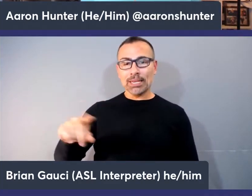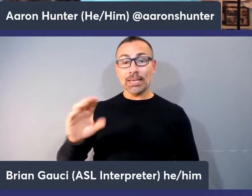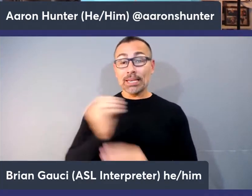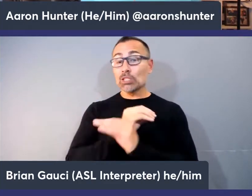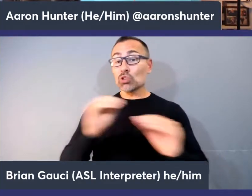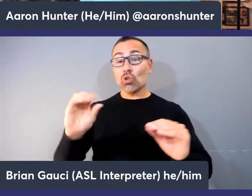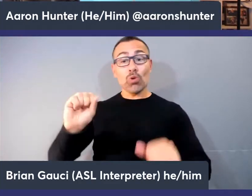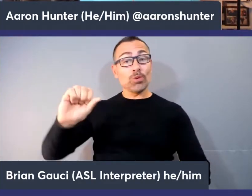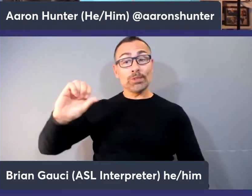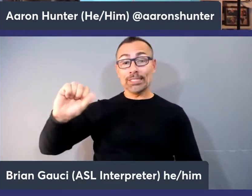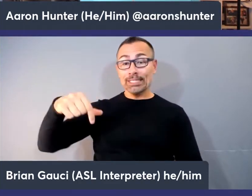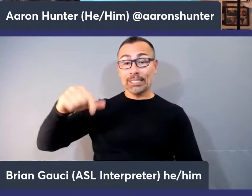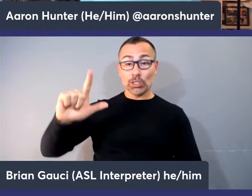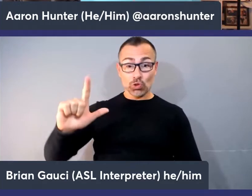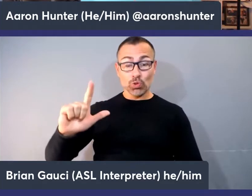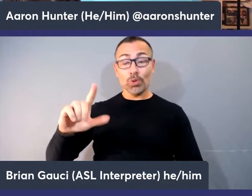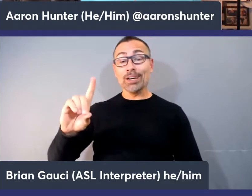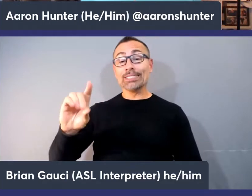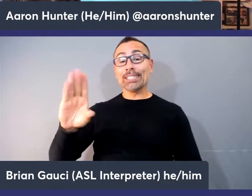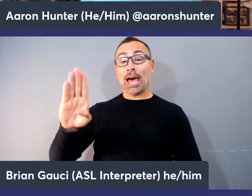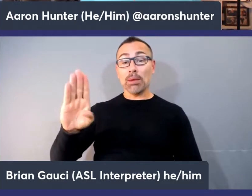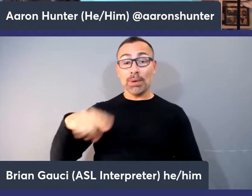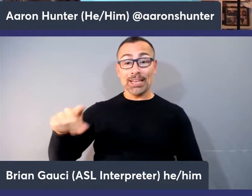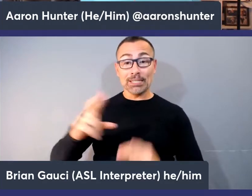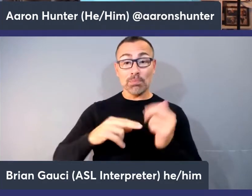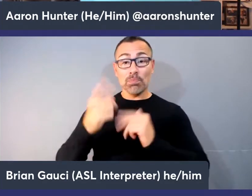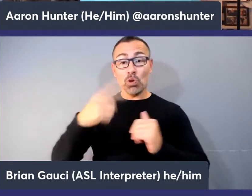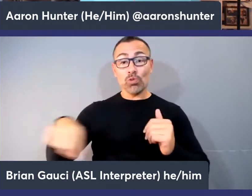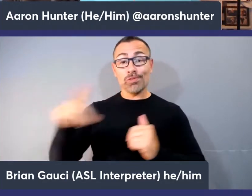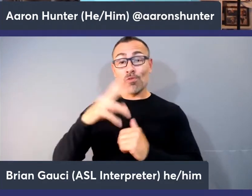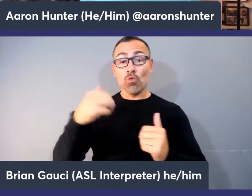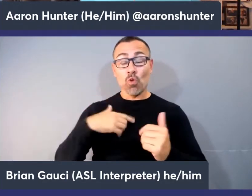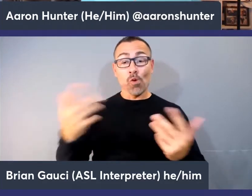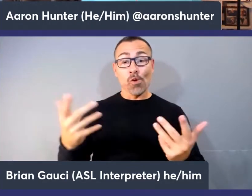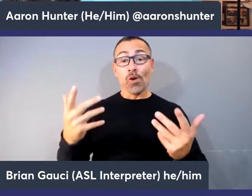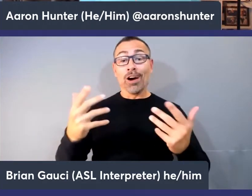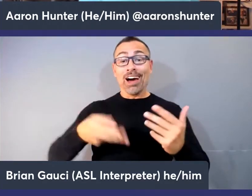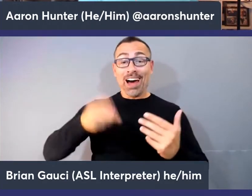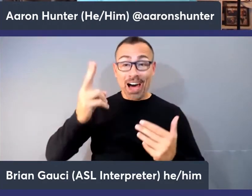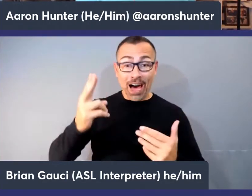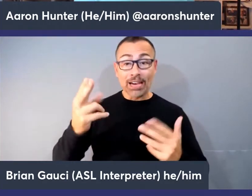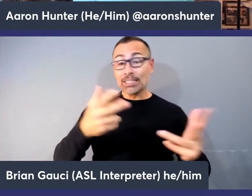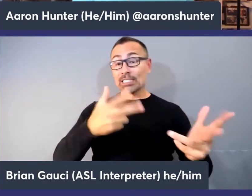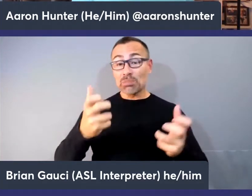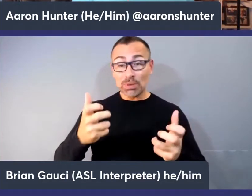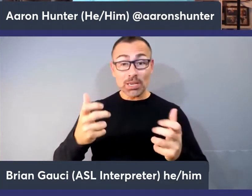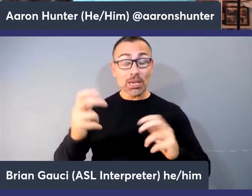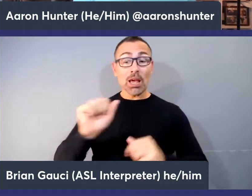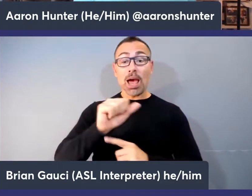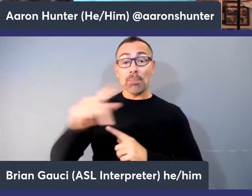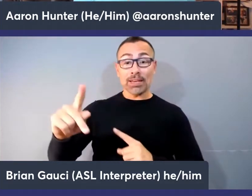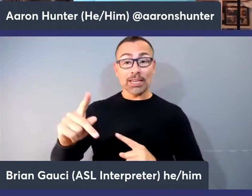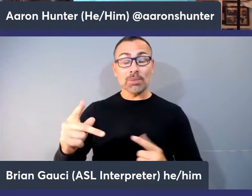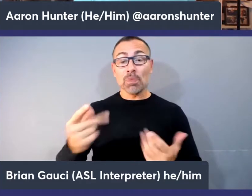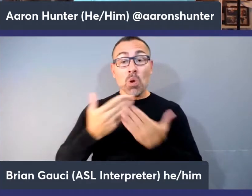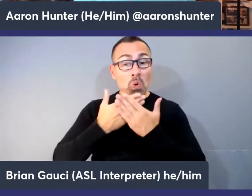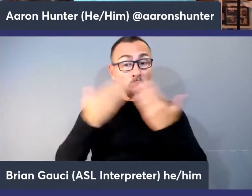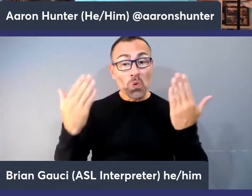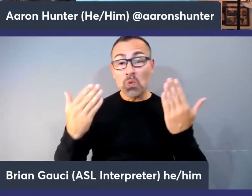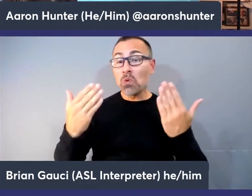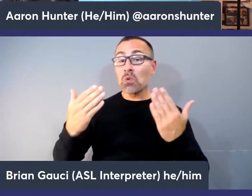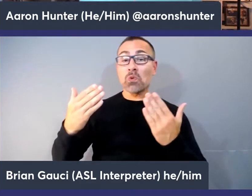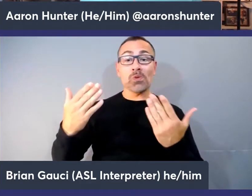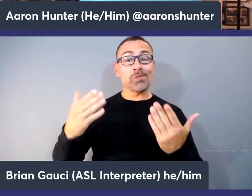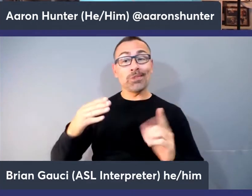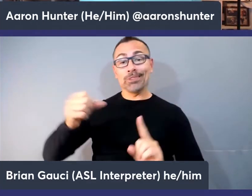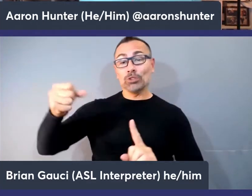latency, high throughput applications. It's completely serverless, so AWS DynamoDB manages all the infrastructure and